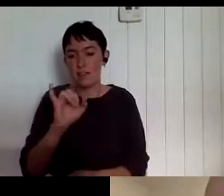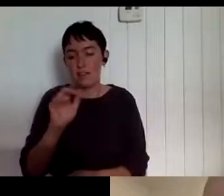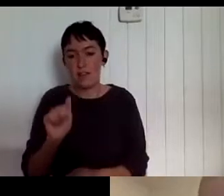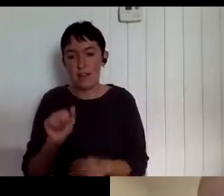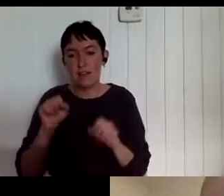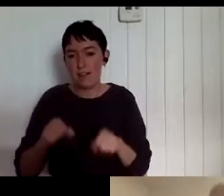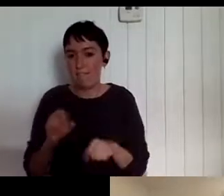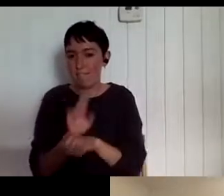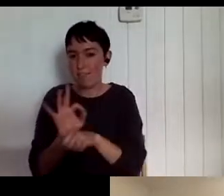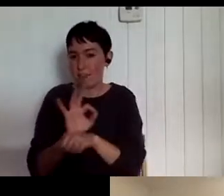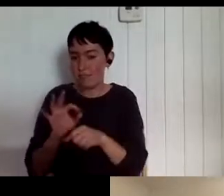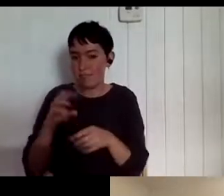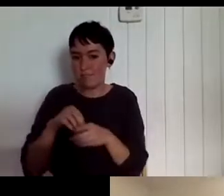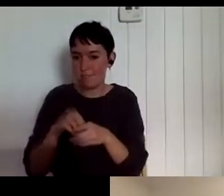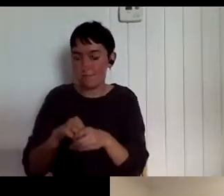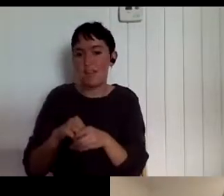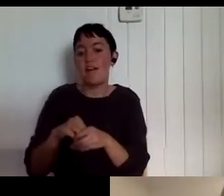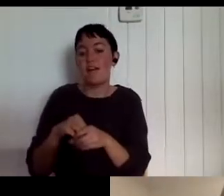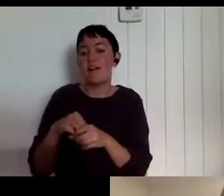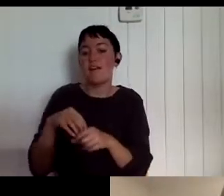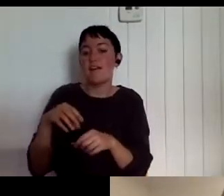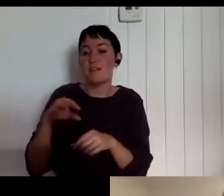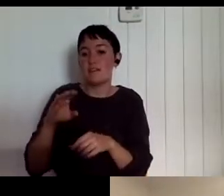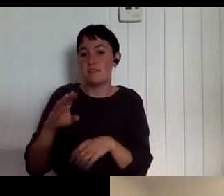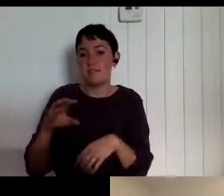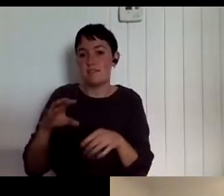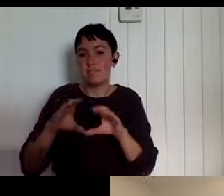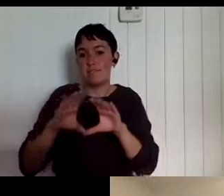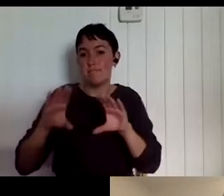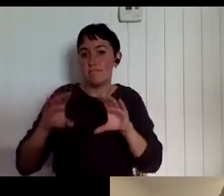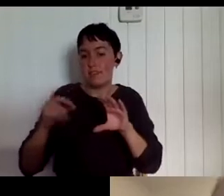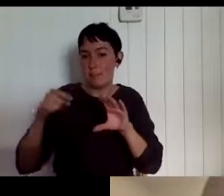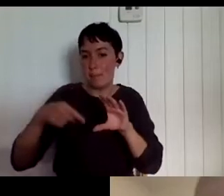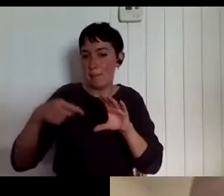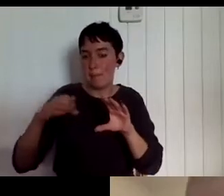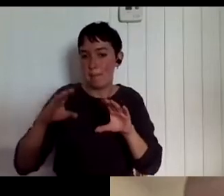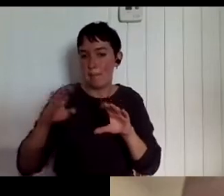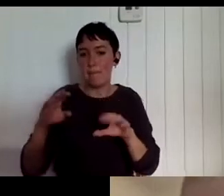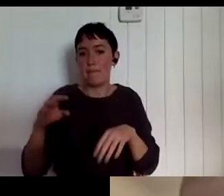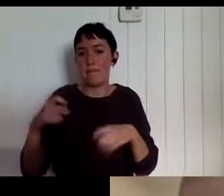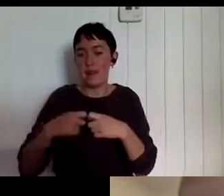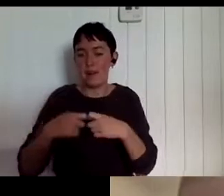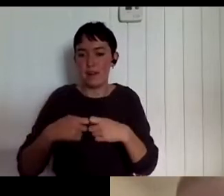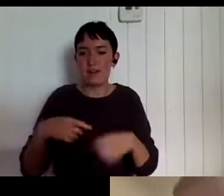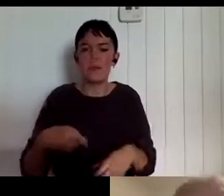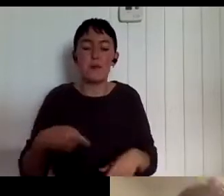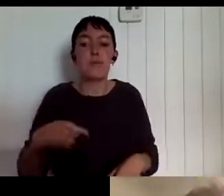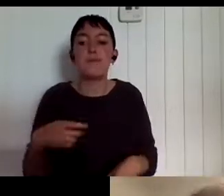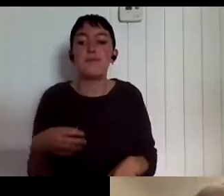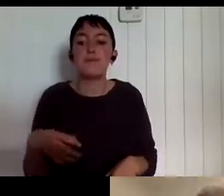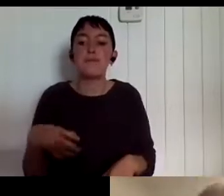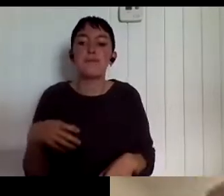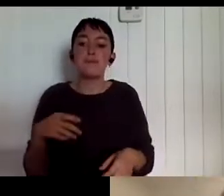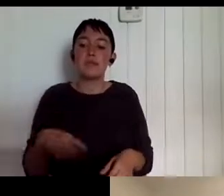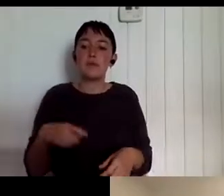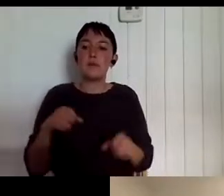they can start to consume like sugars and stuff like that and make really reduced molecules, and they can ship them off kind of like little